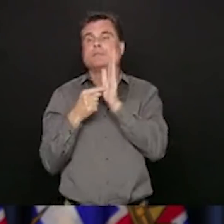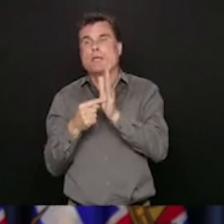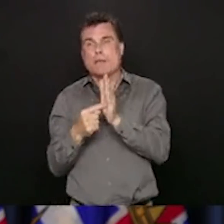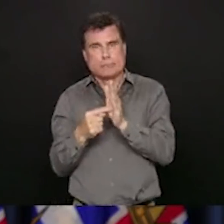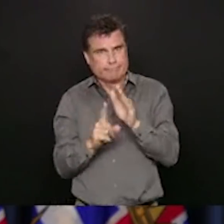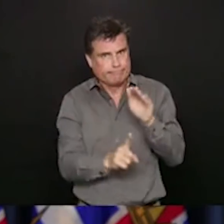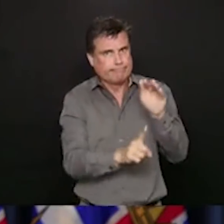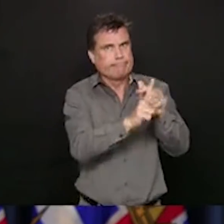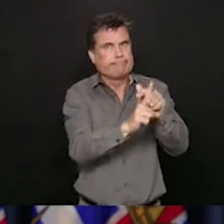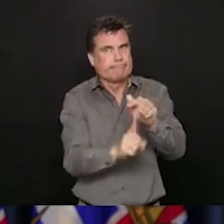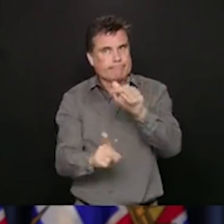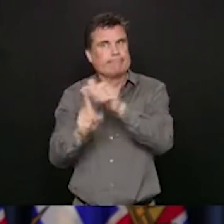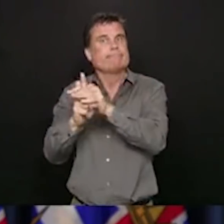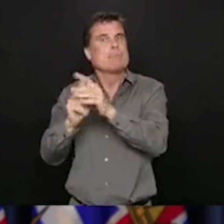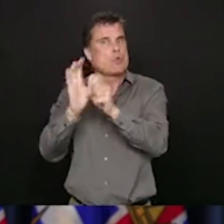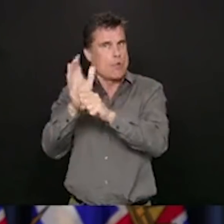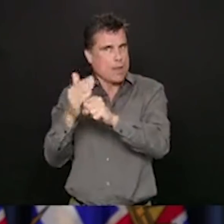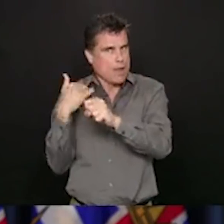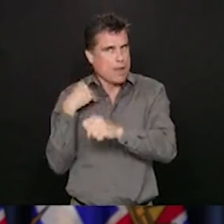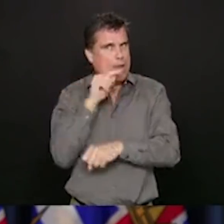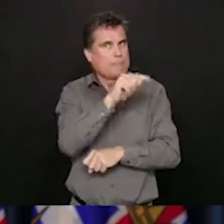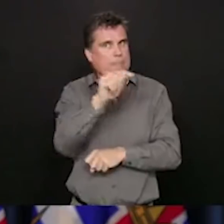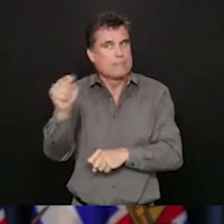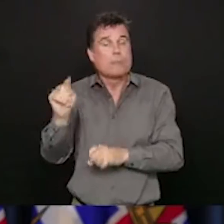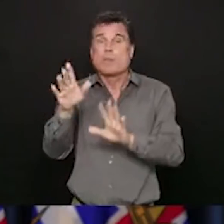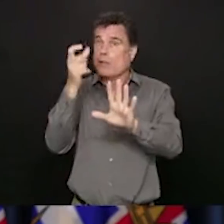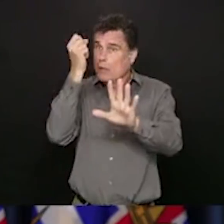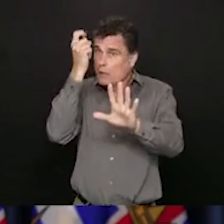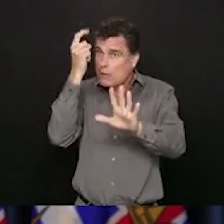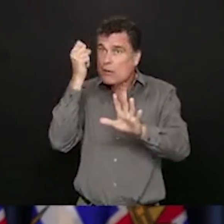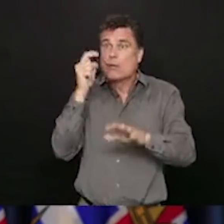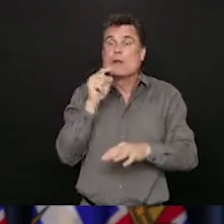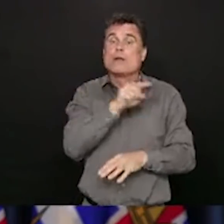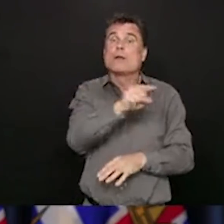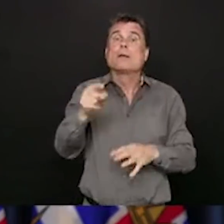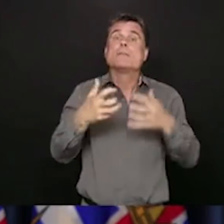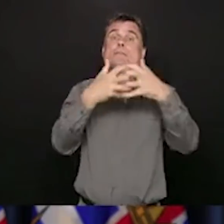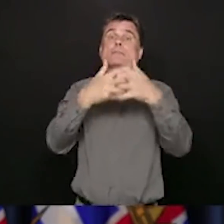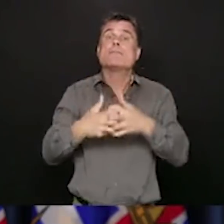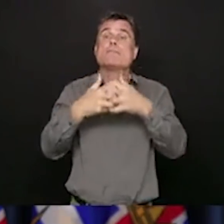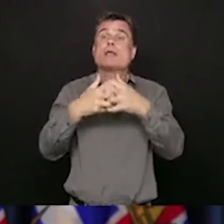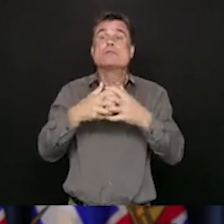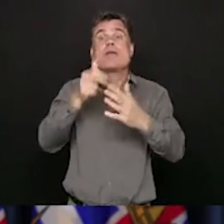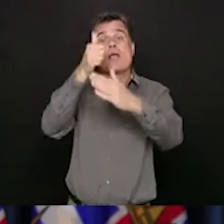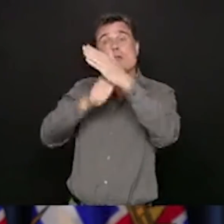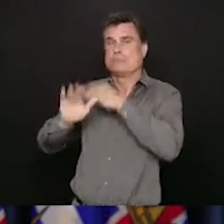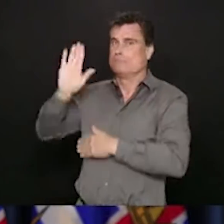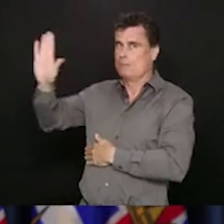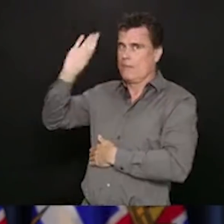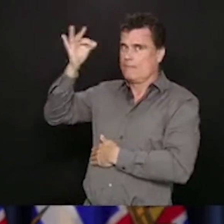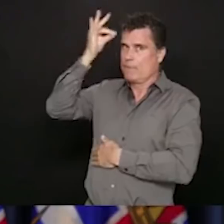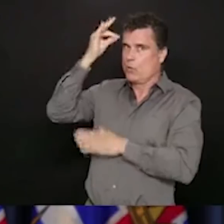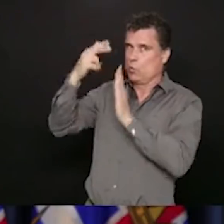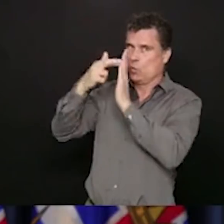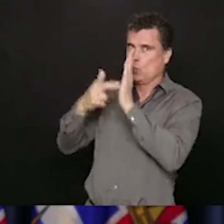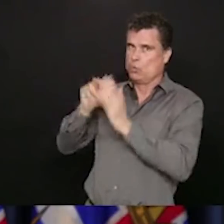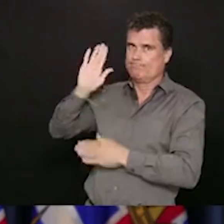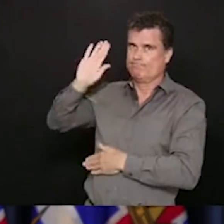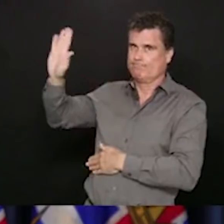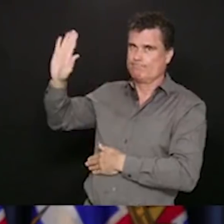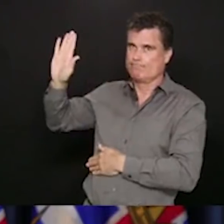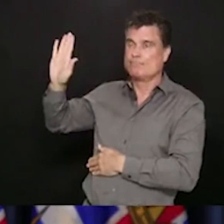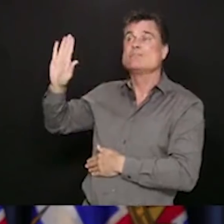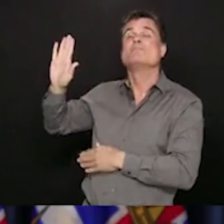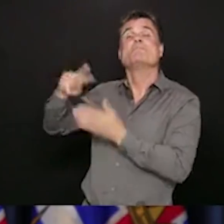are federally regulated. The federal inspection agencies that take care of the safety of our food supply when it comes to meat has been